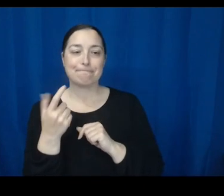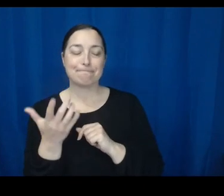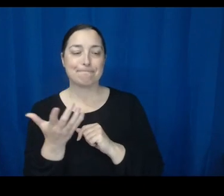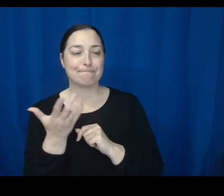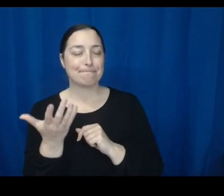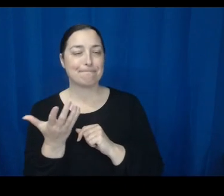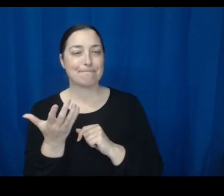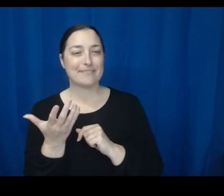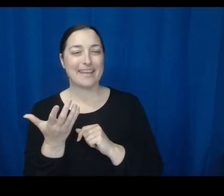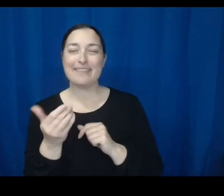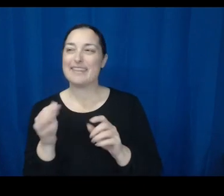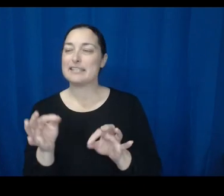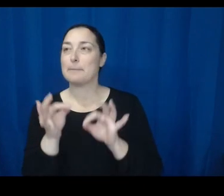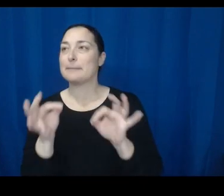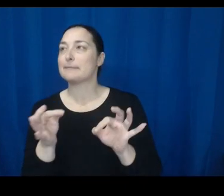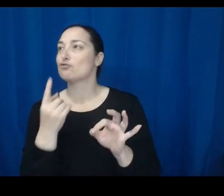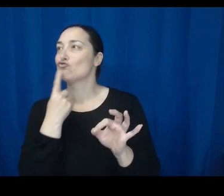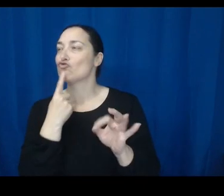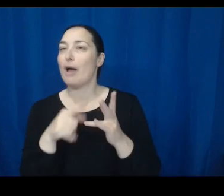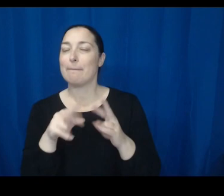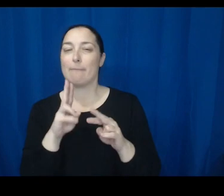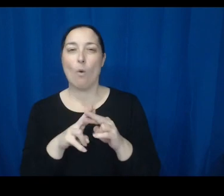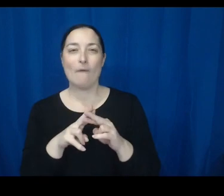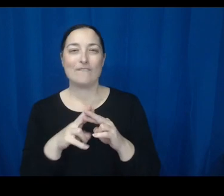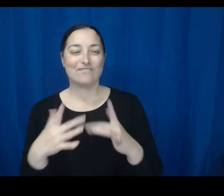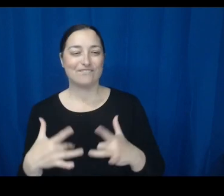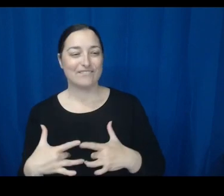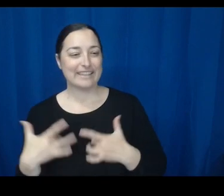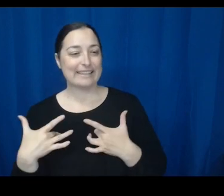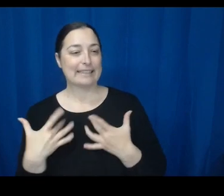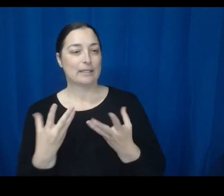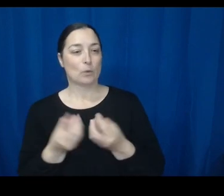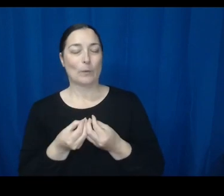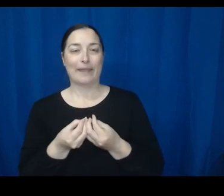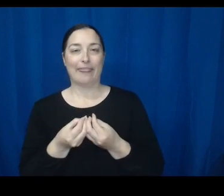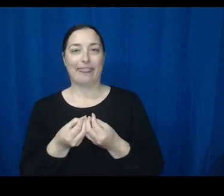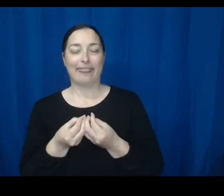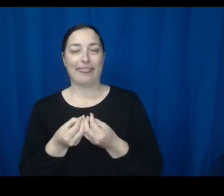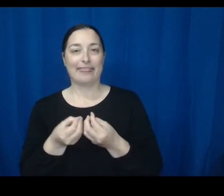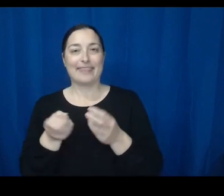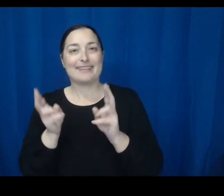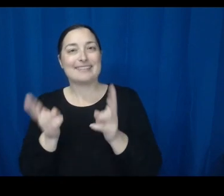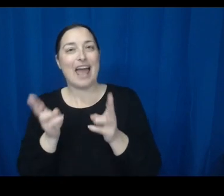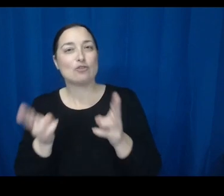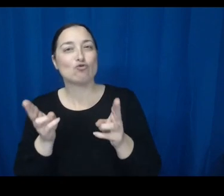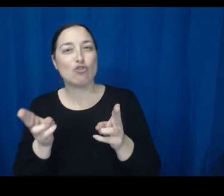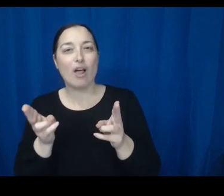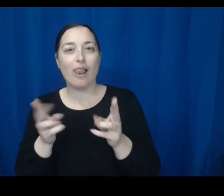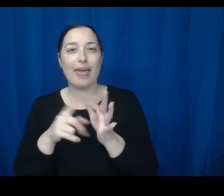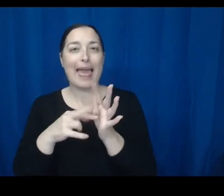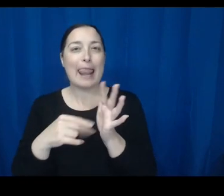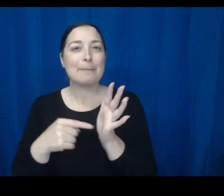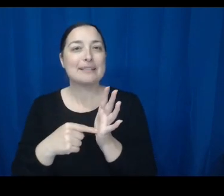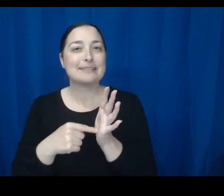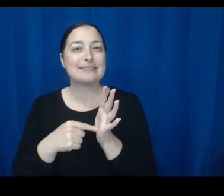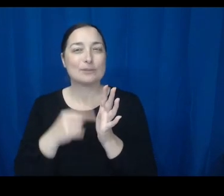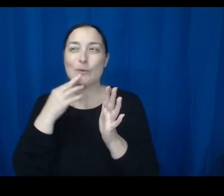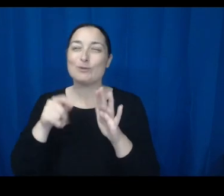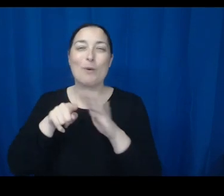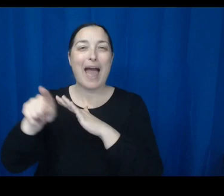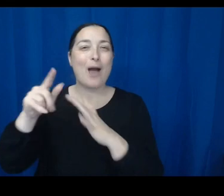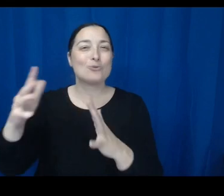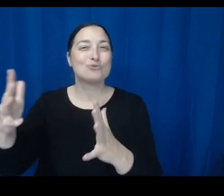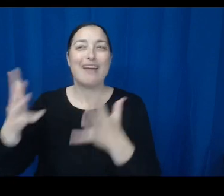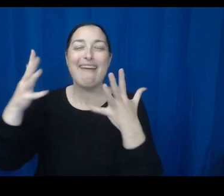be contributed by, you know, the natural elements that you're encountering out there. In fact, there's